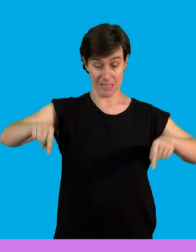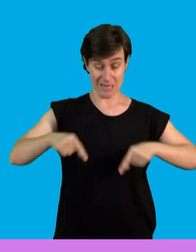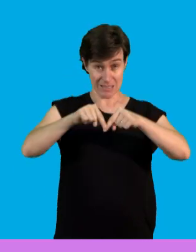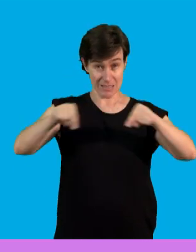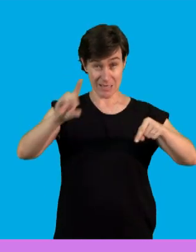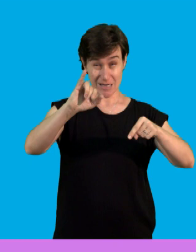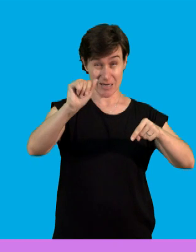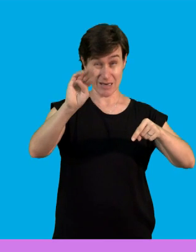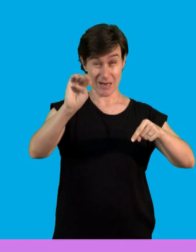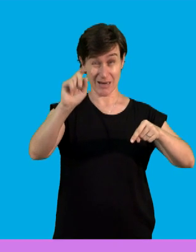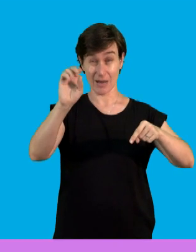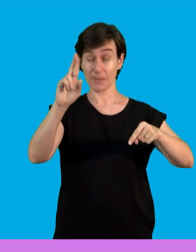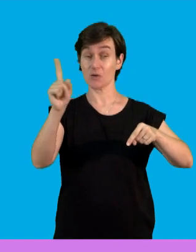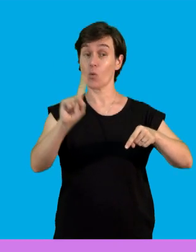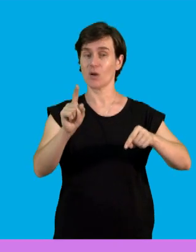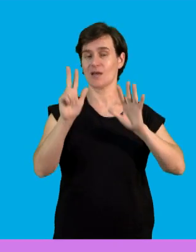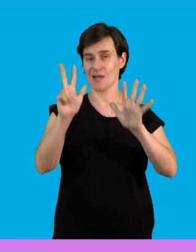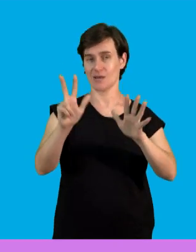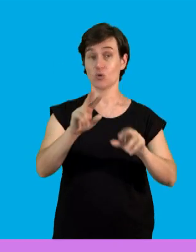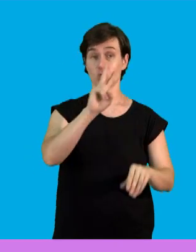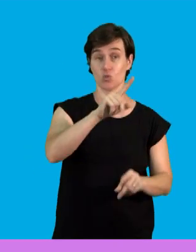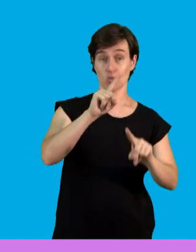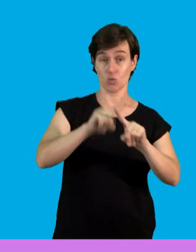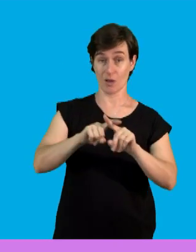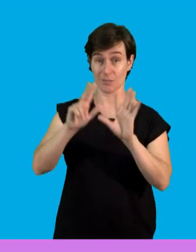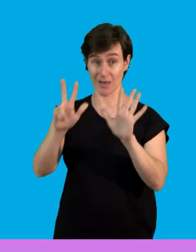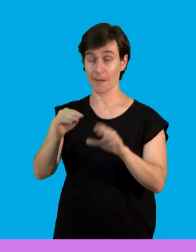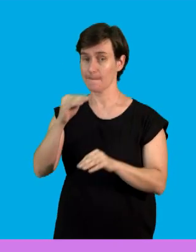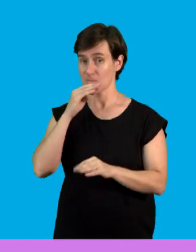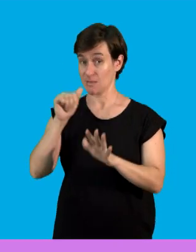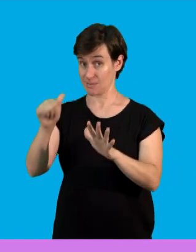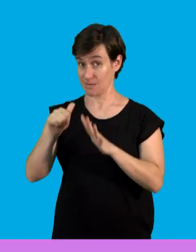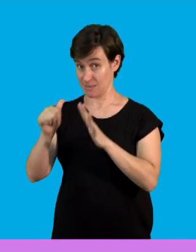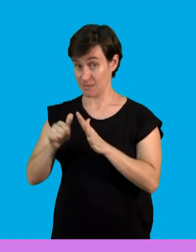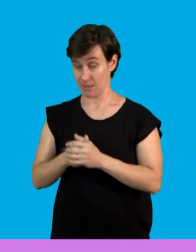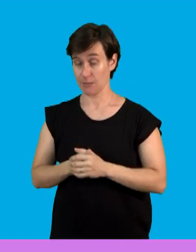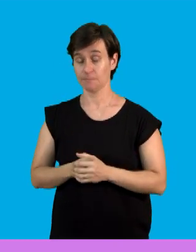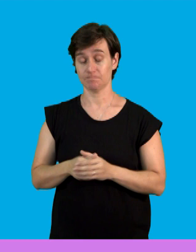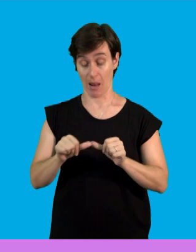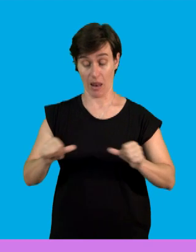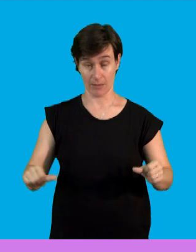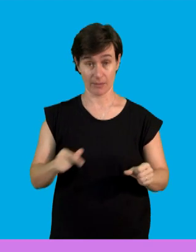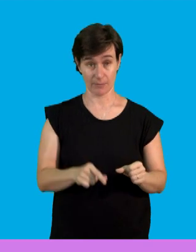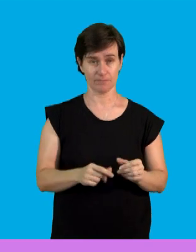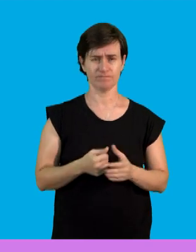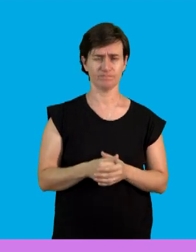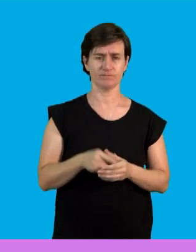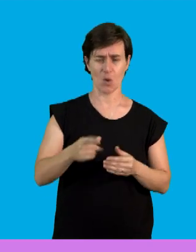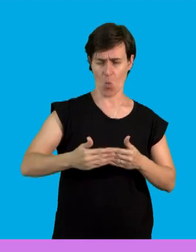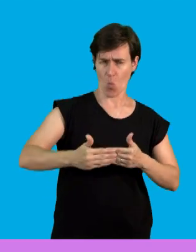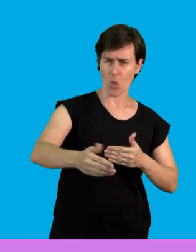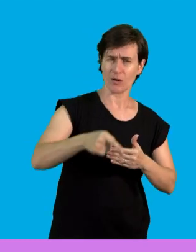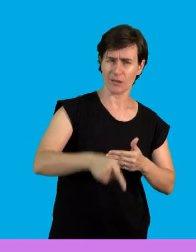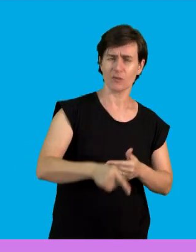with the diameter of 8. So that is 16 in the length and